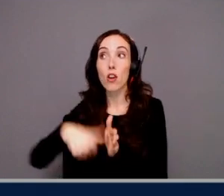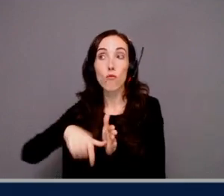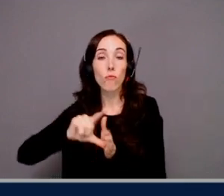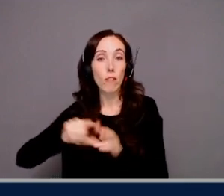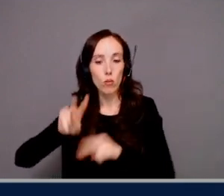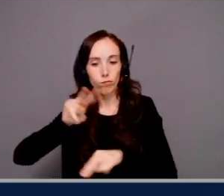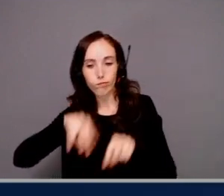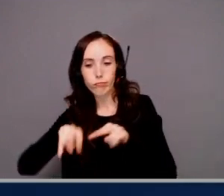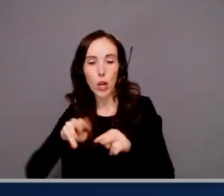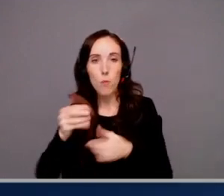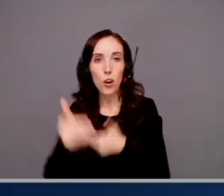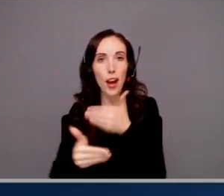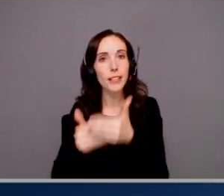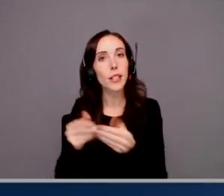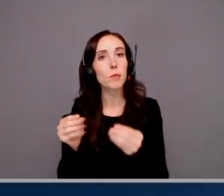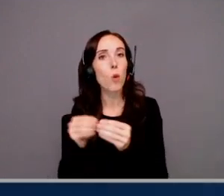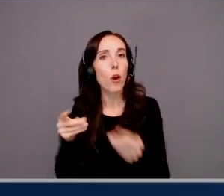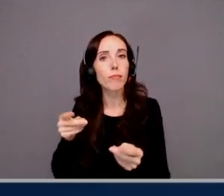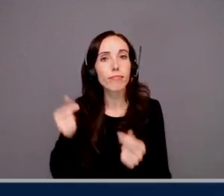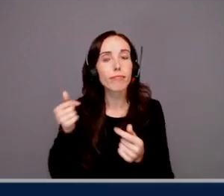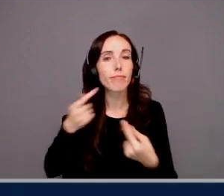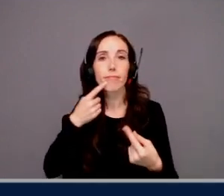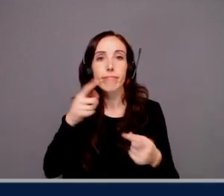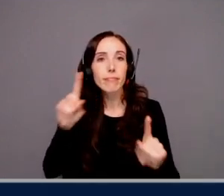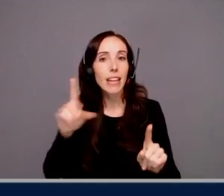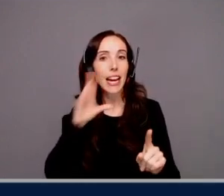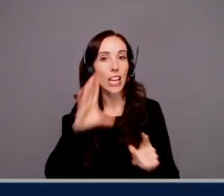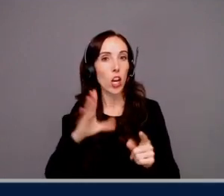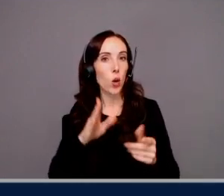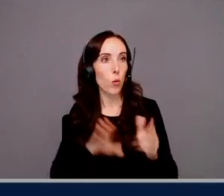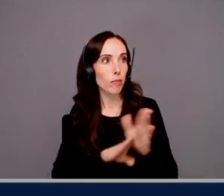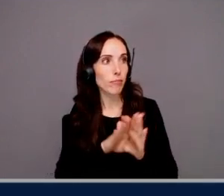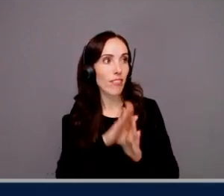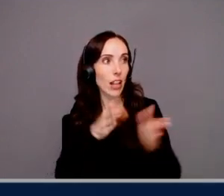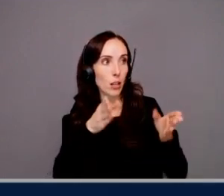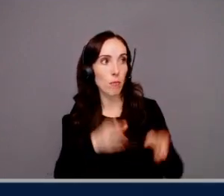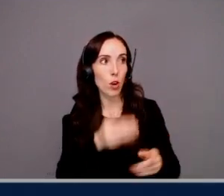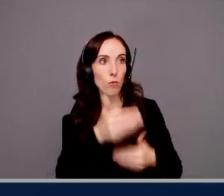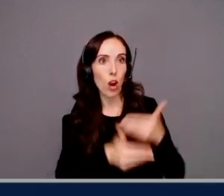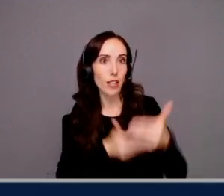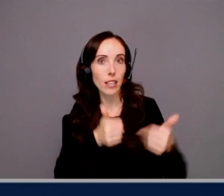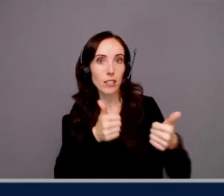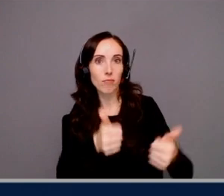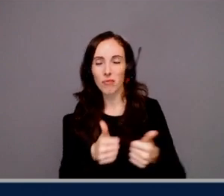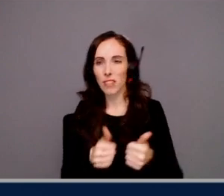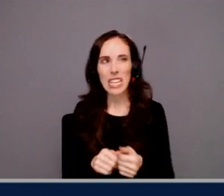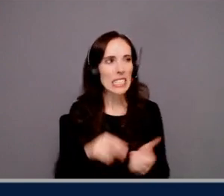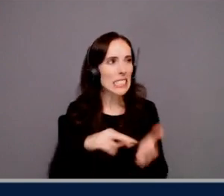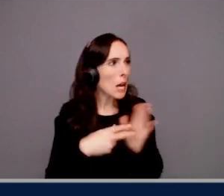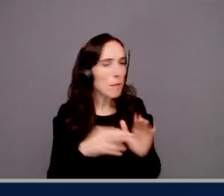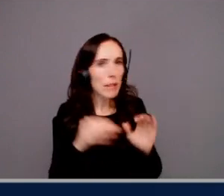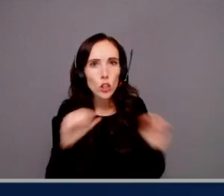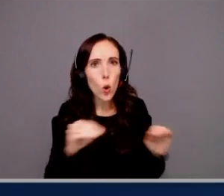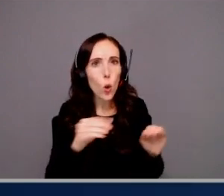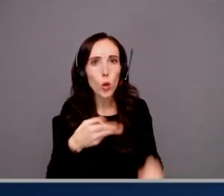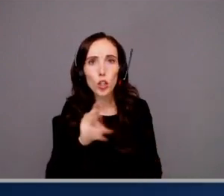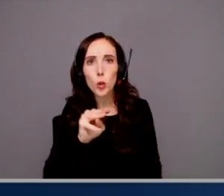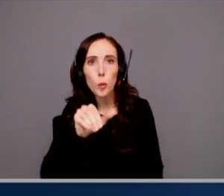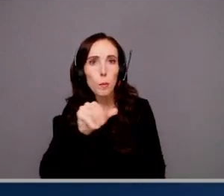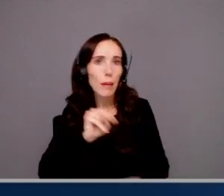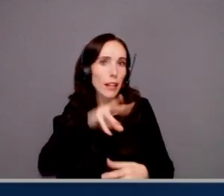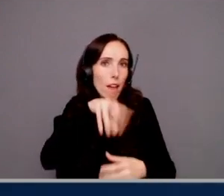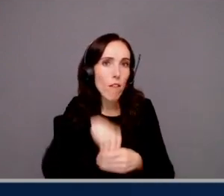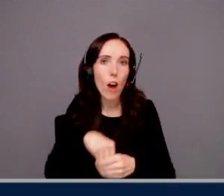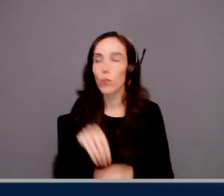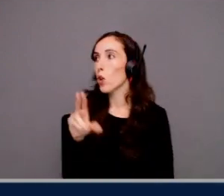it accelerates the productivity of developers. Yeah, so does that mean that there's no human in the loop at all? No. So humans will definitely be